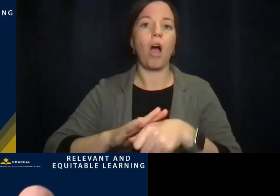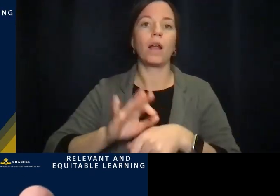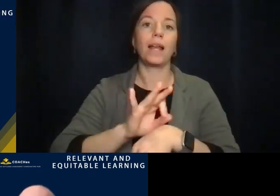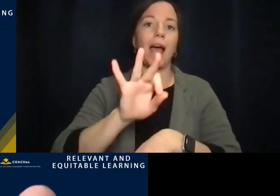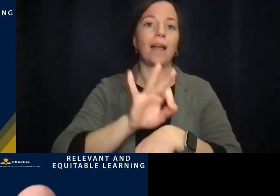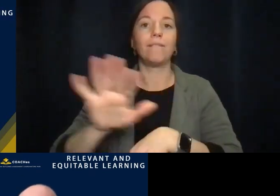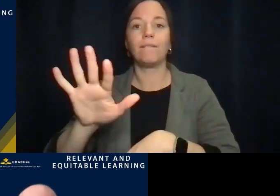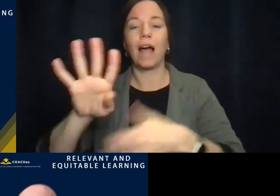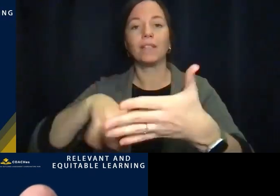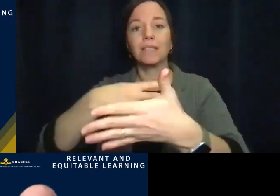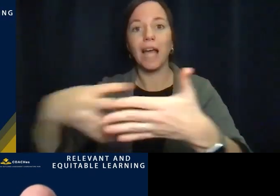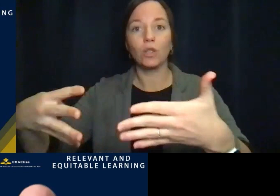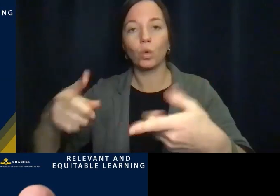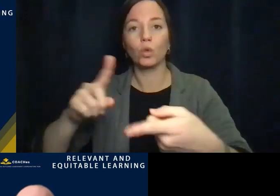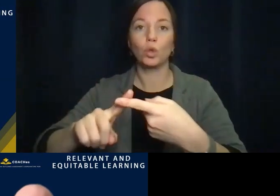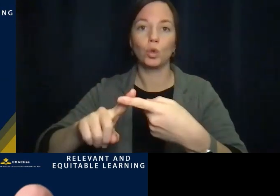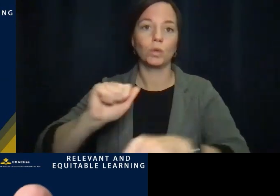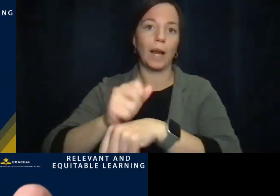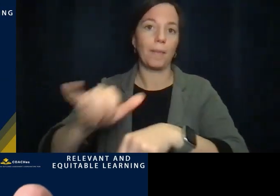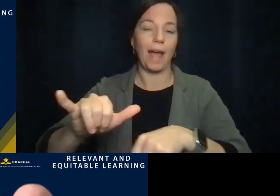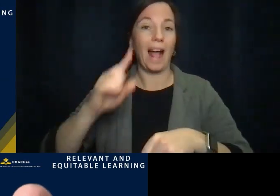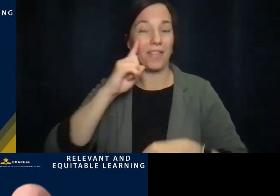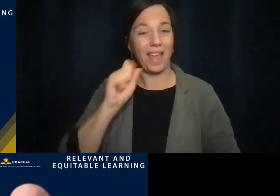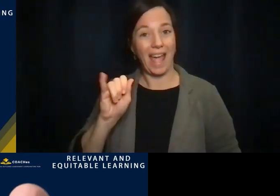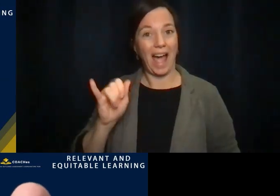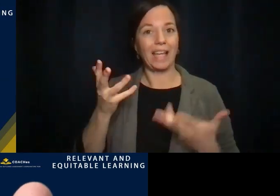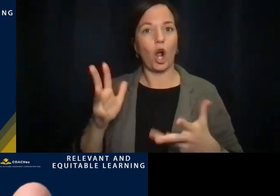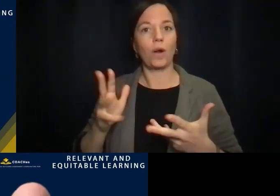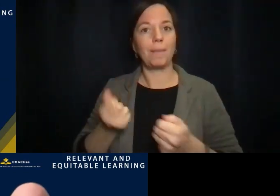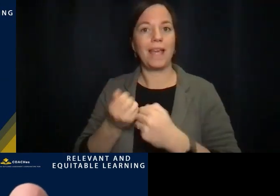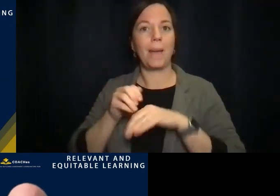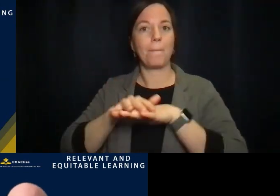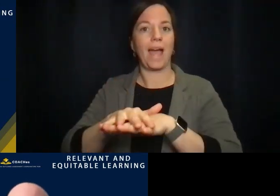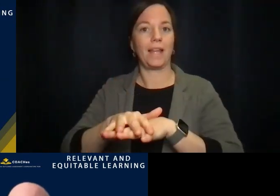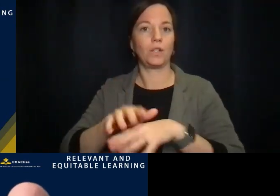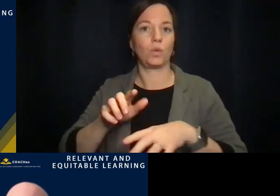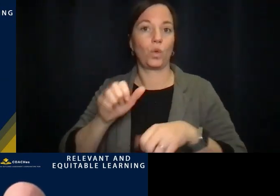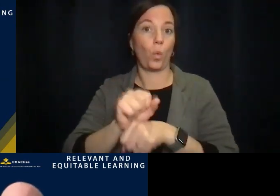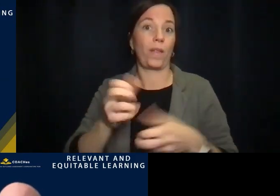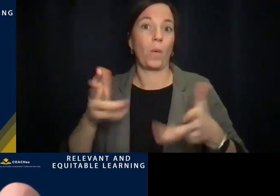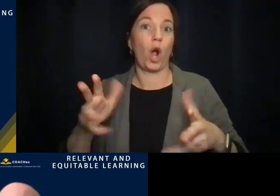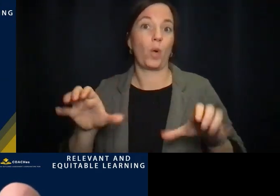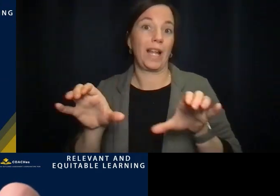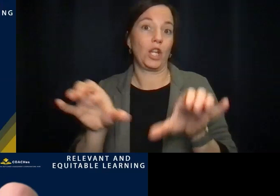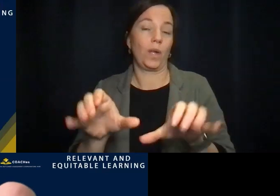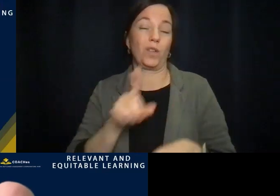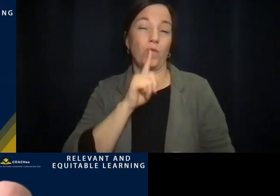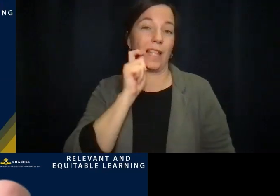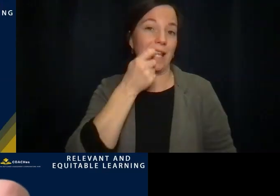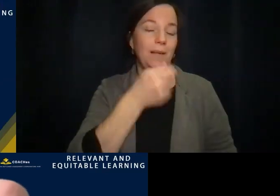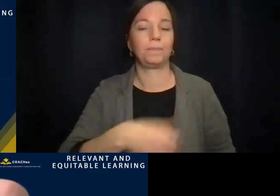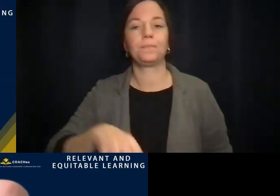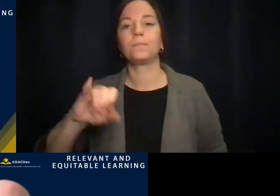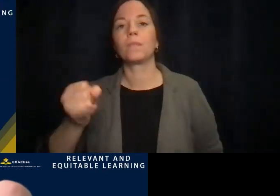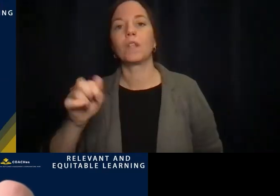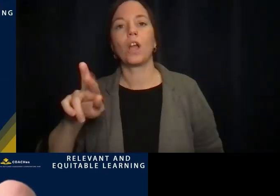those are some learning things where AI can be embedded into the work we're doing. So it's pretty neat. Yes. I think that the point that